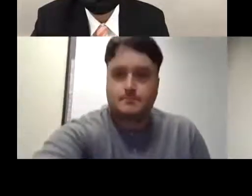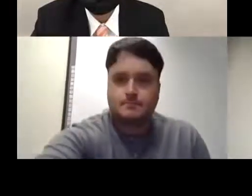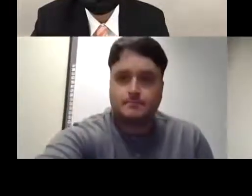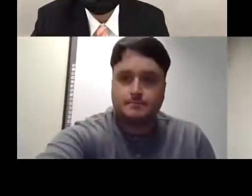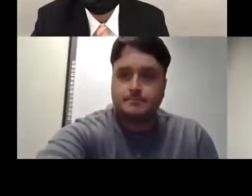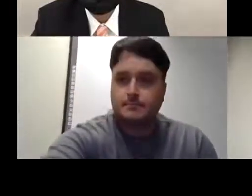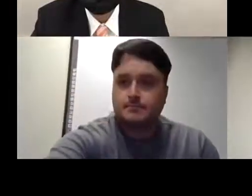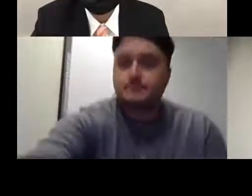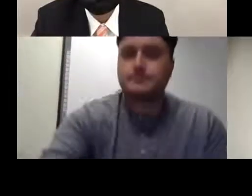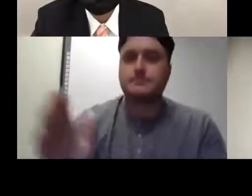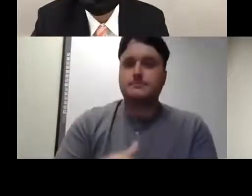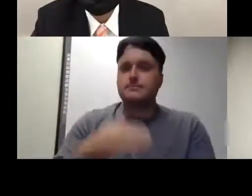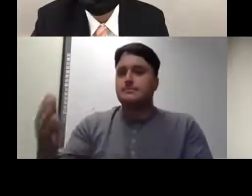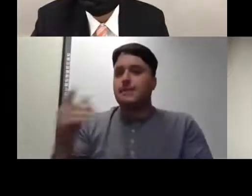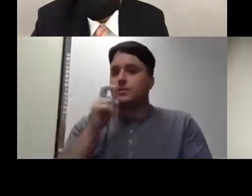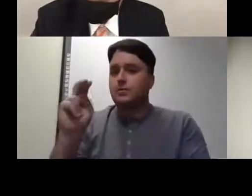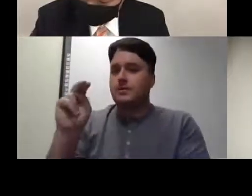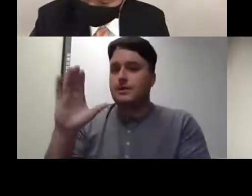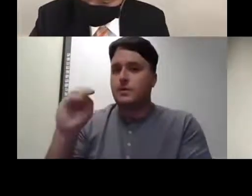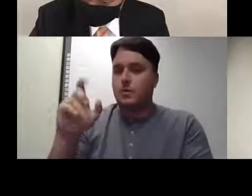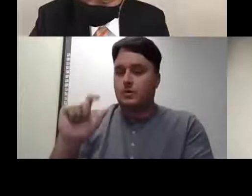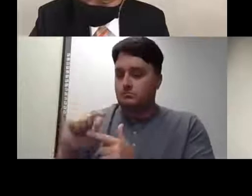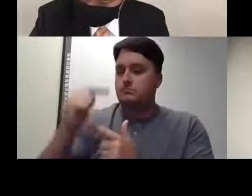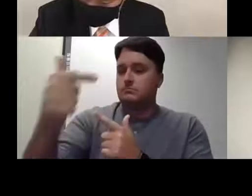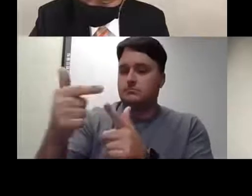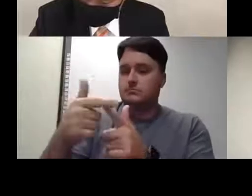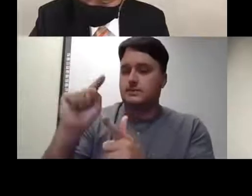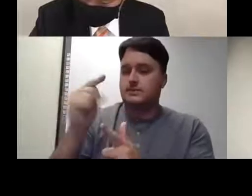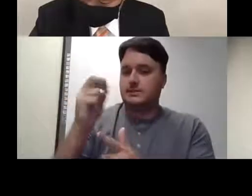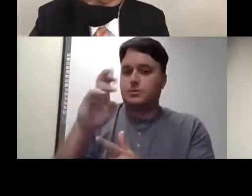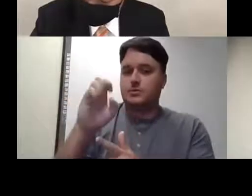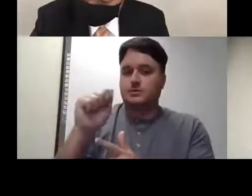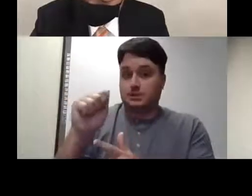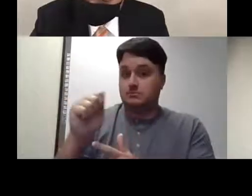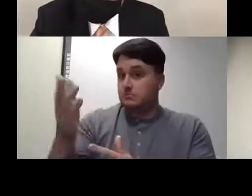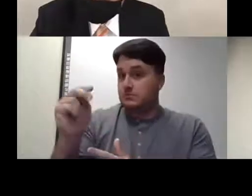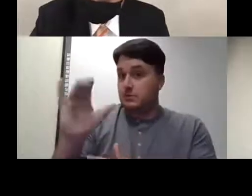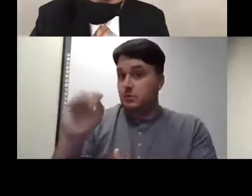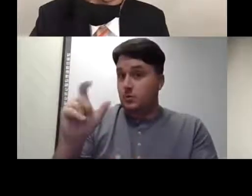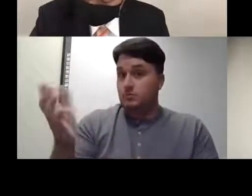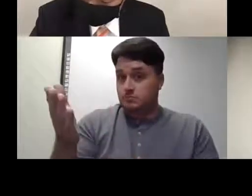Okay, next we have Nicole. After Nicole will be Teresa. Nicole?